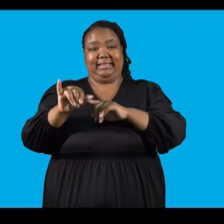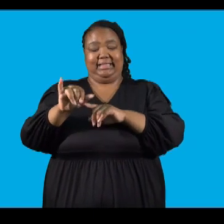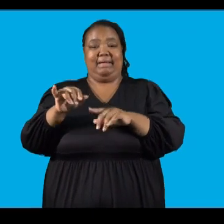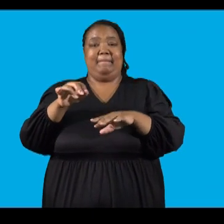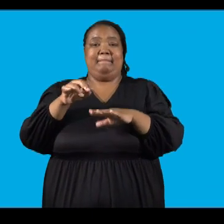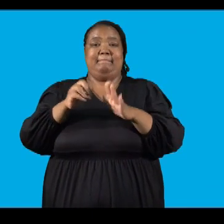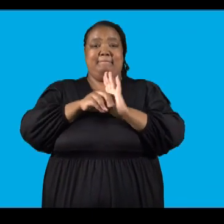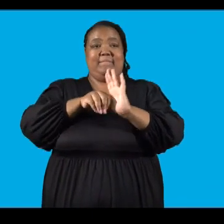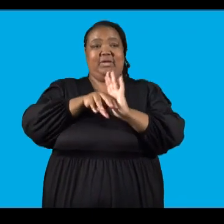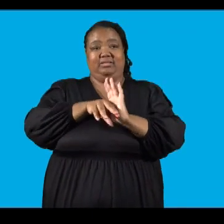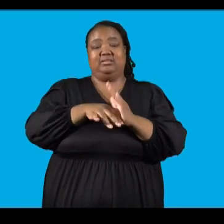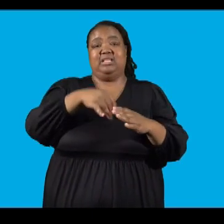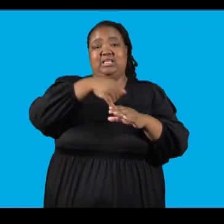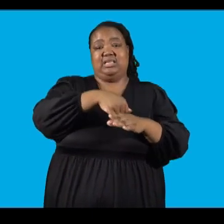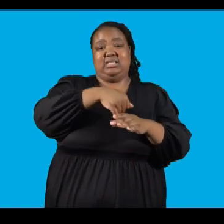market.